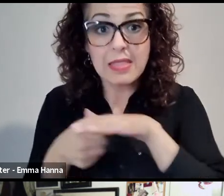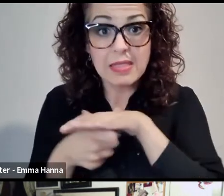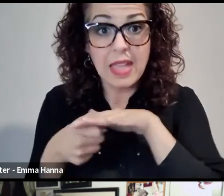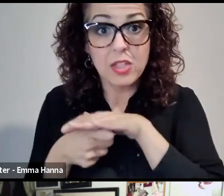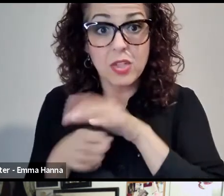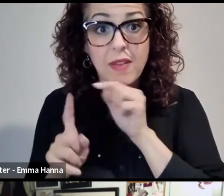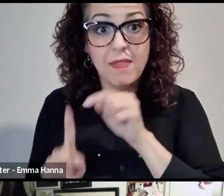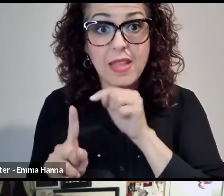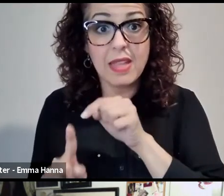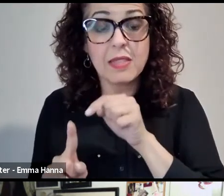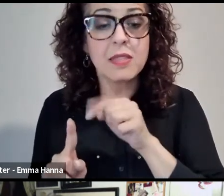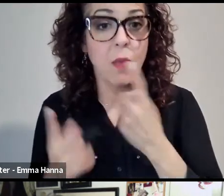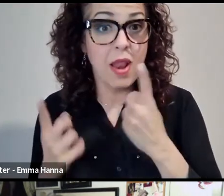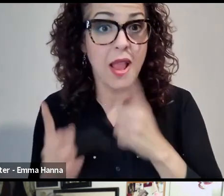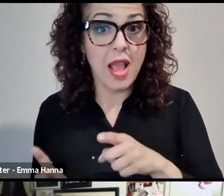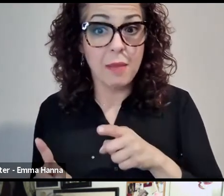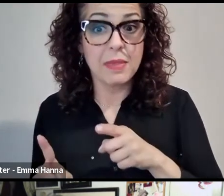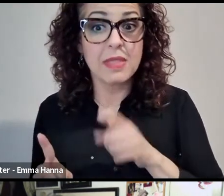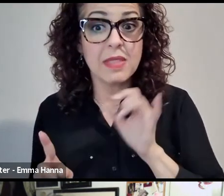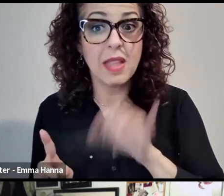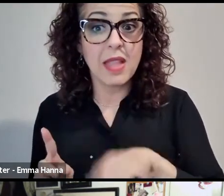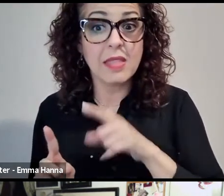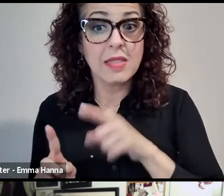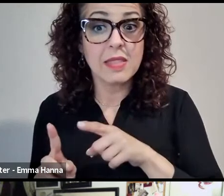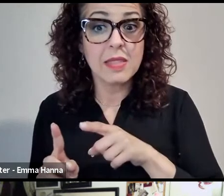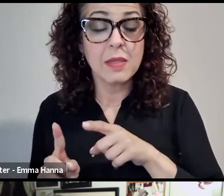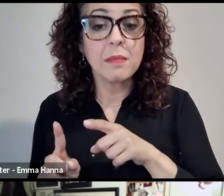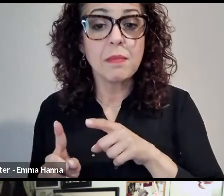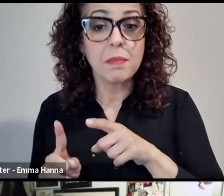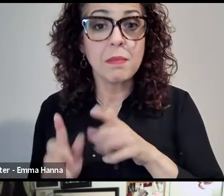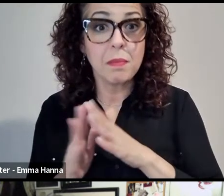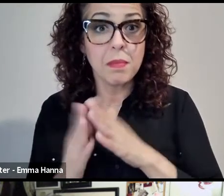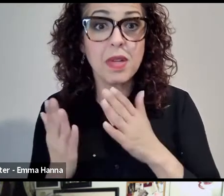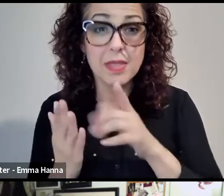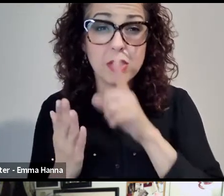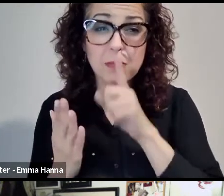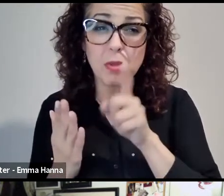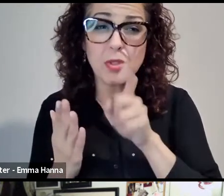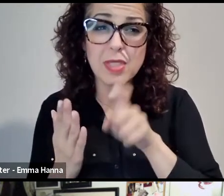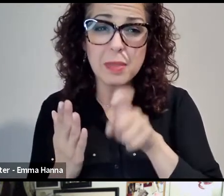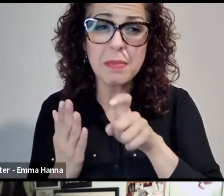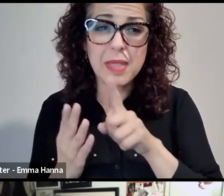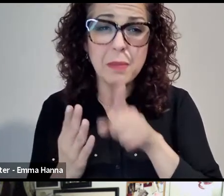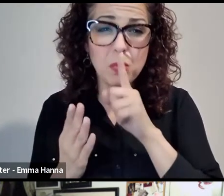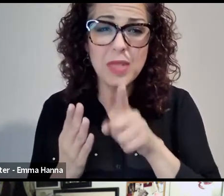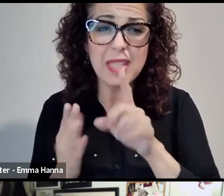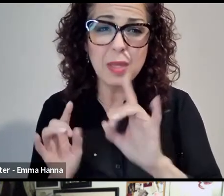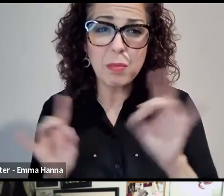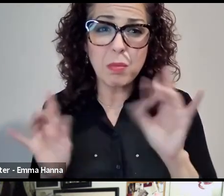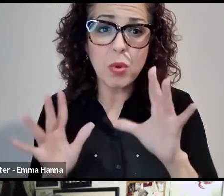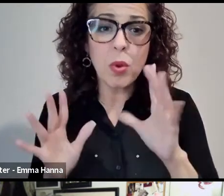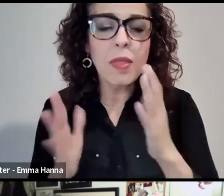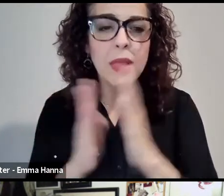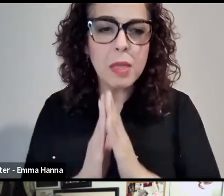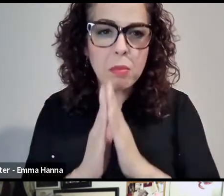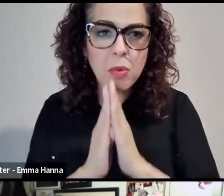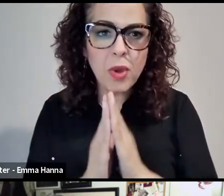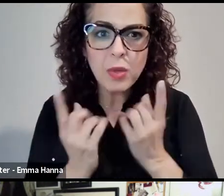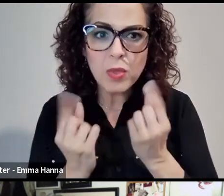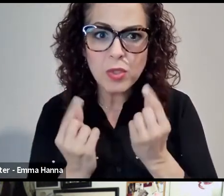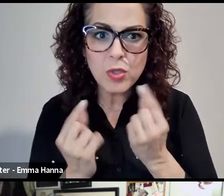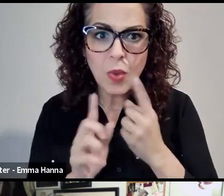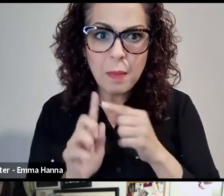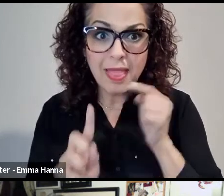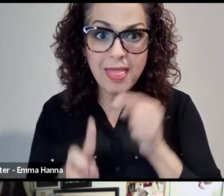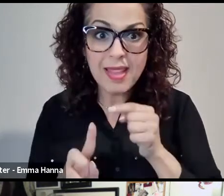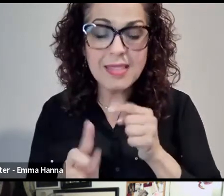this would happen on a regular basis, but this was supposed to be particularly brutal. So he prayed on what to do about it. And he got this vision